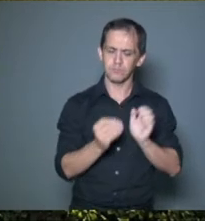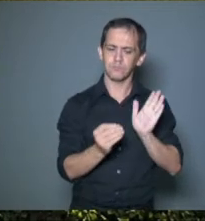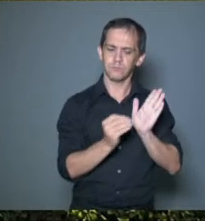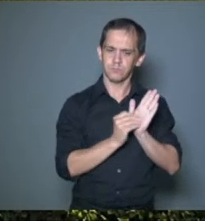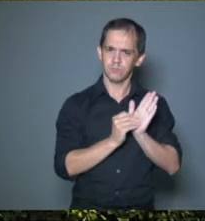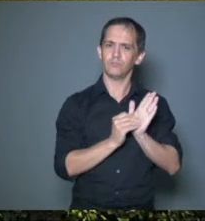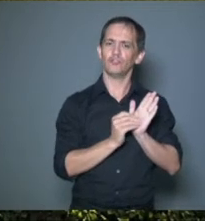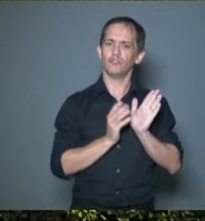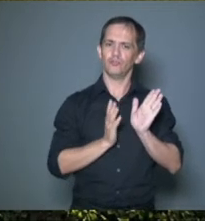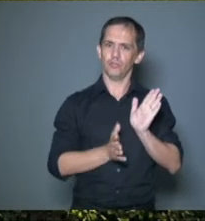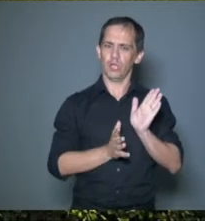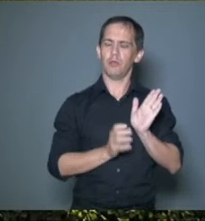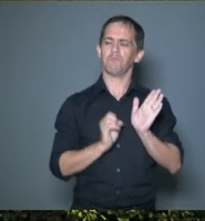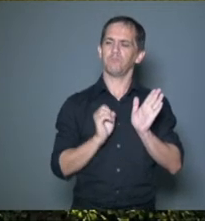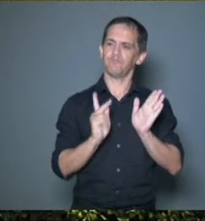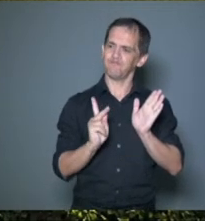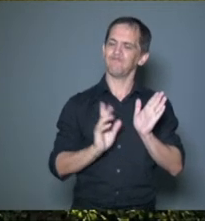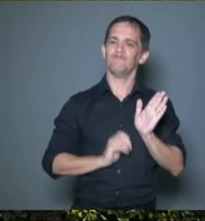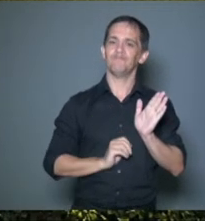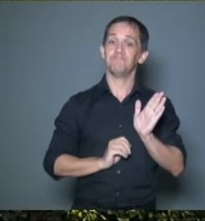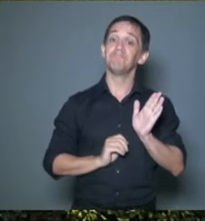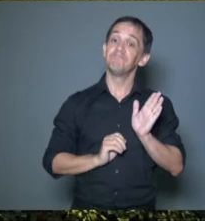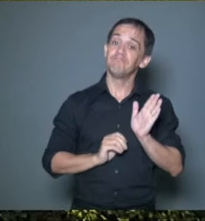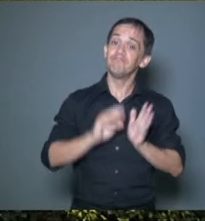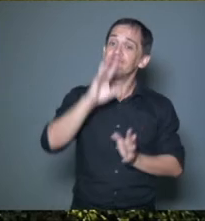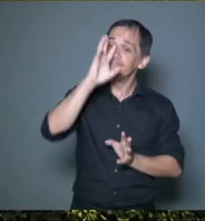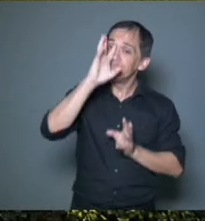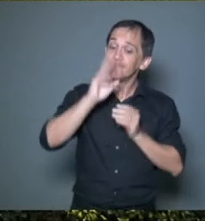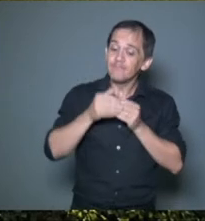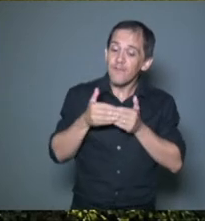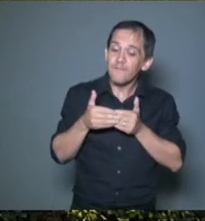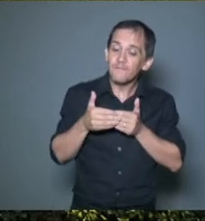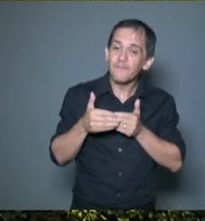been covered. So